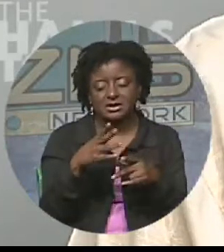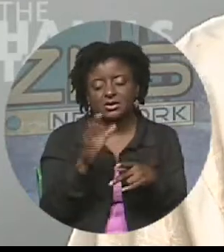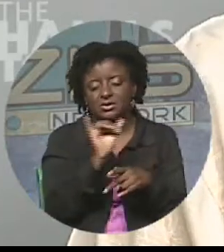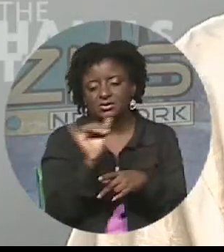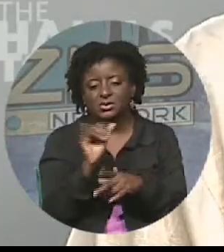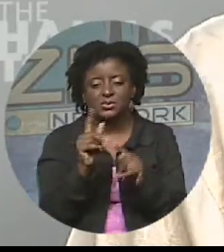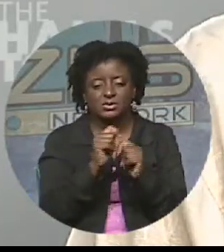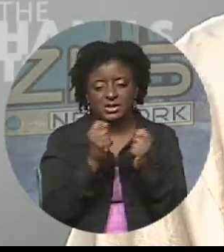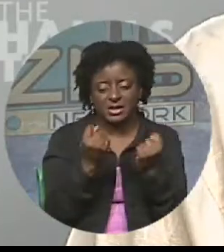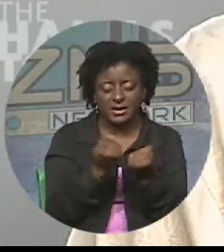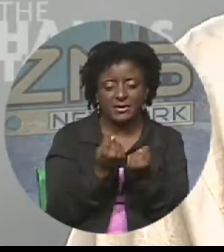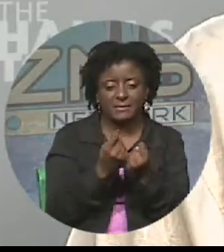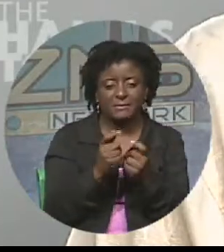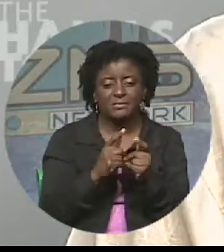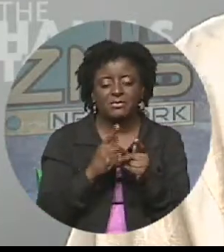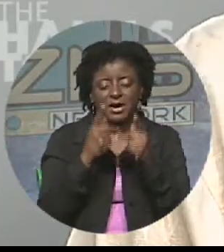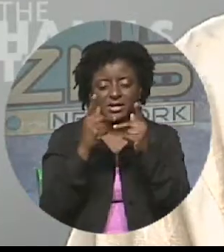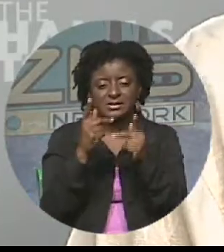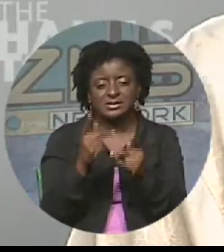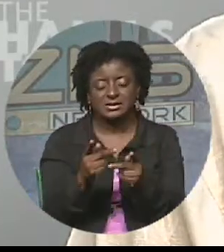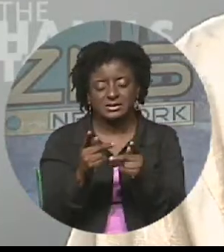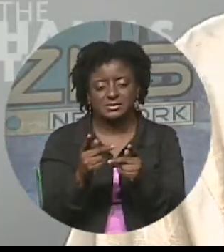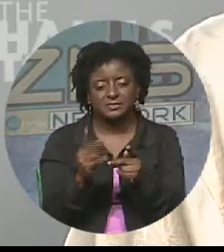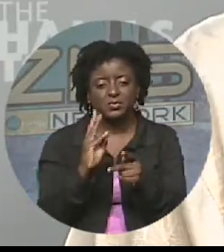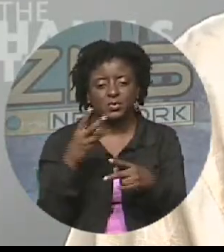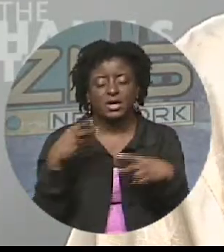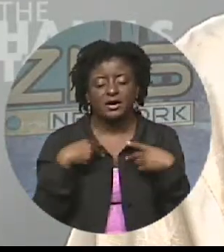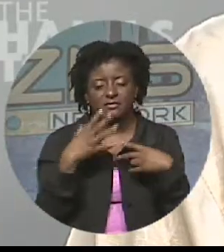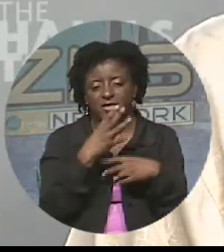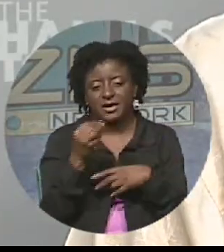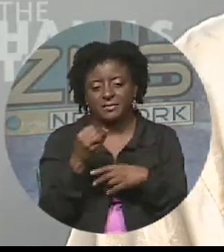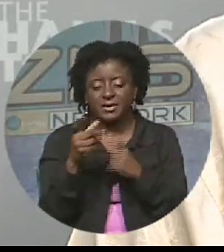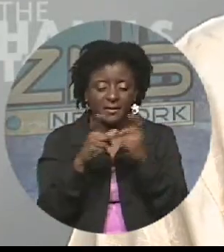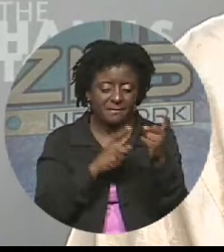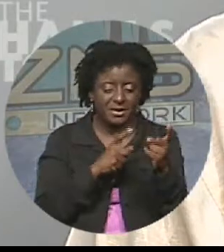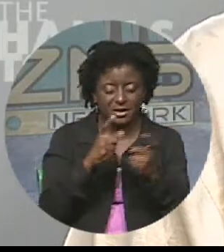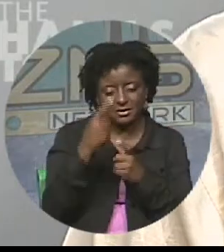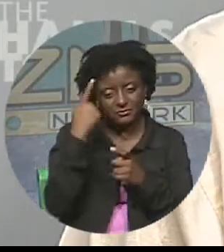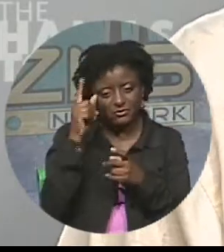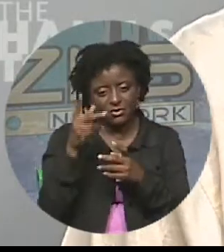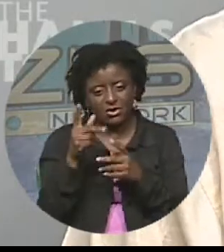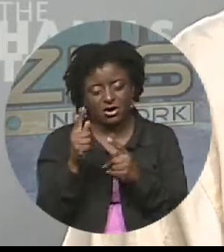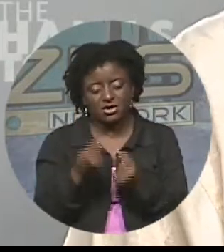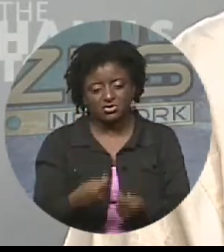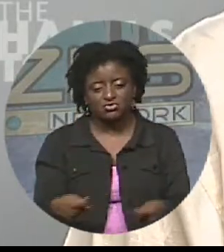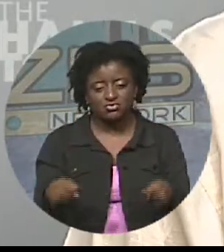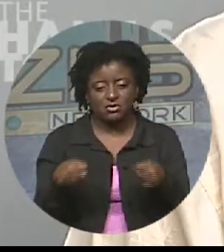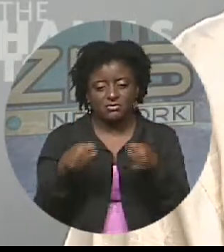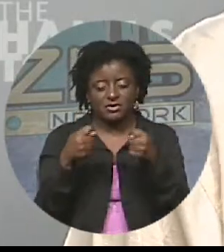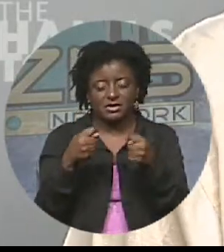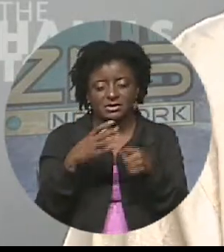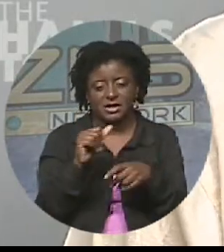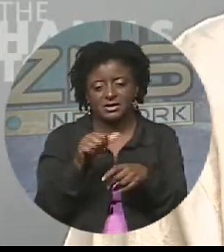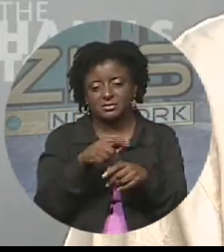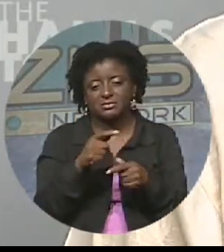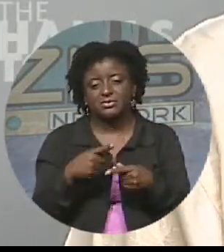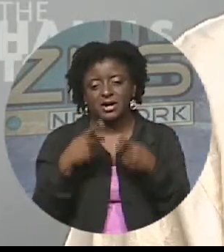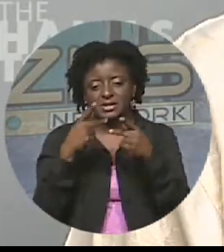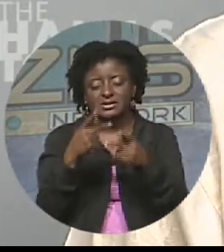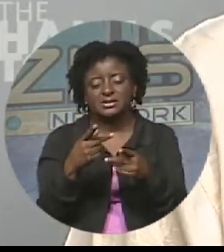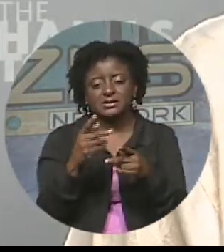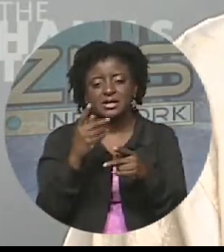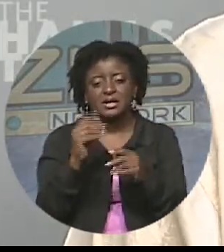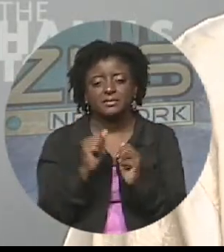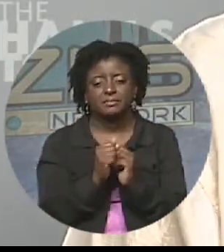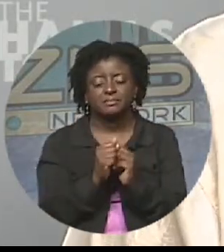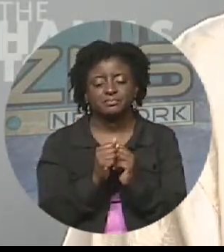and we have them competing for trophies and a ton of loads of prizes as well. How do you expect the competition